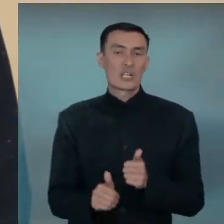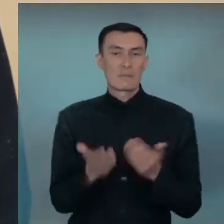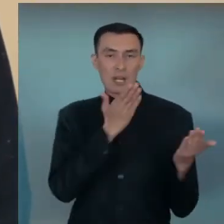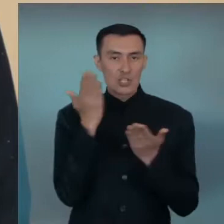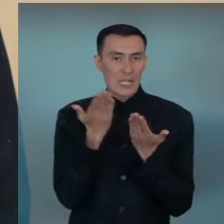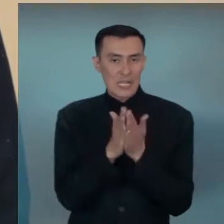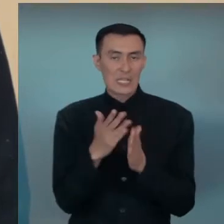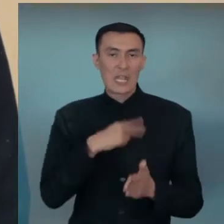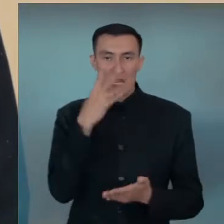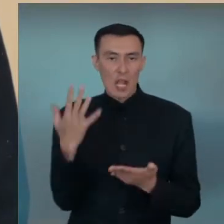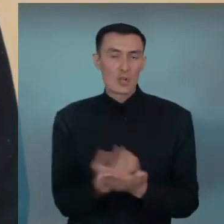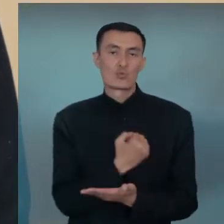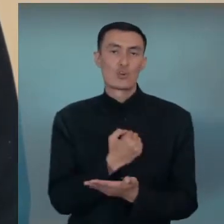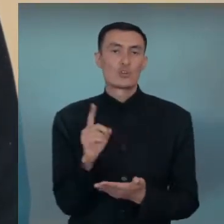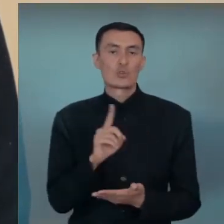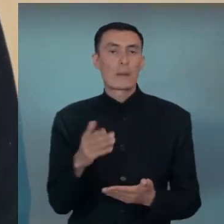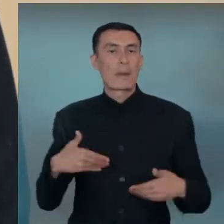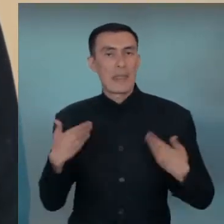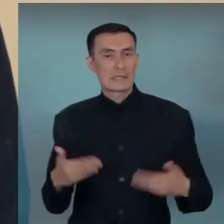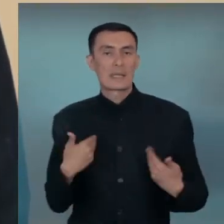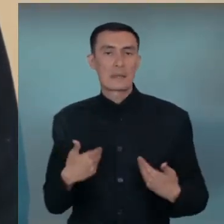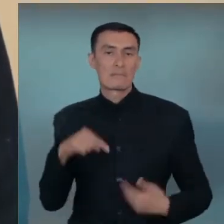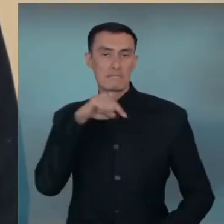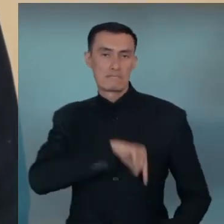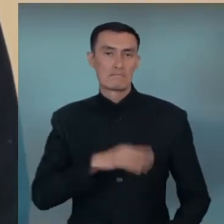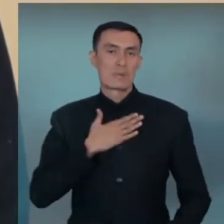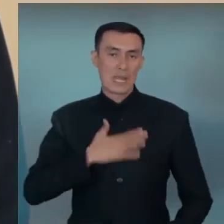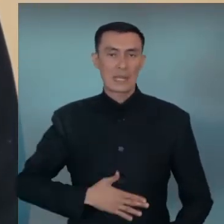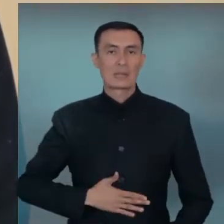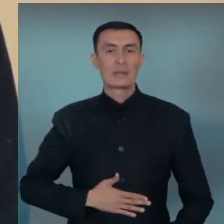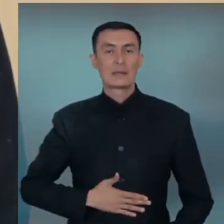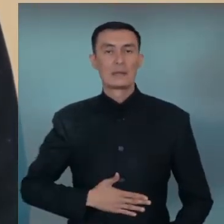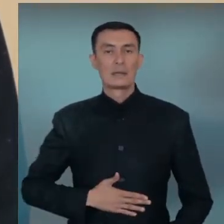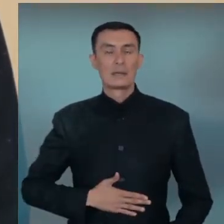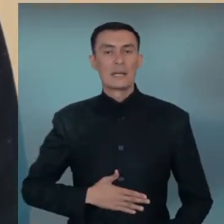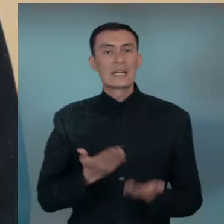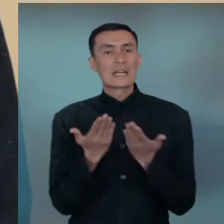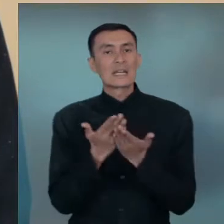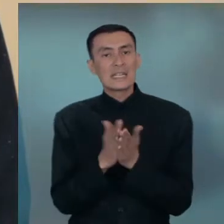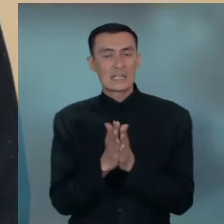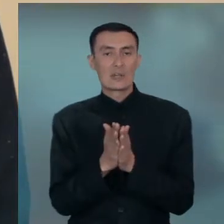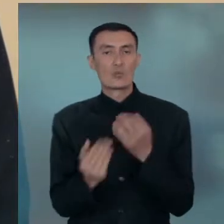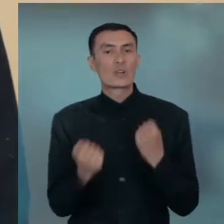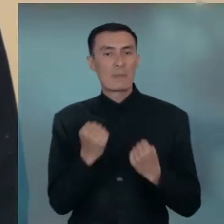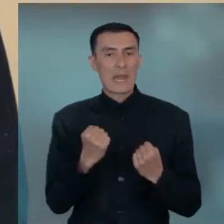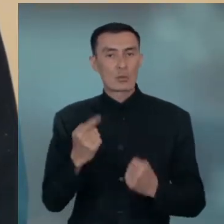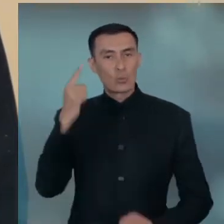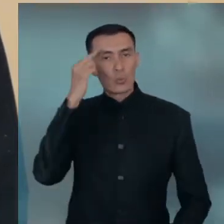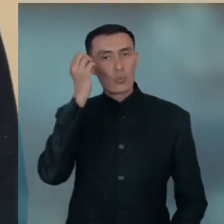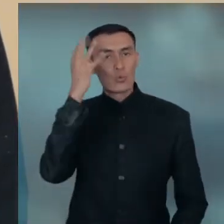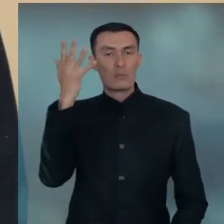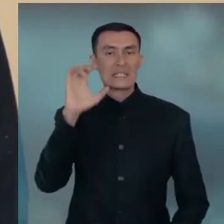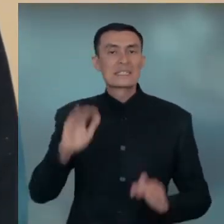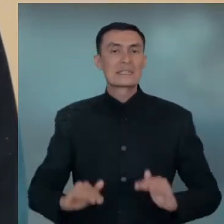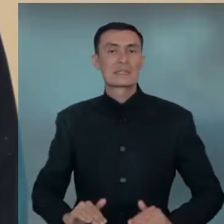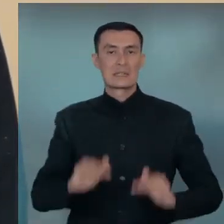in every book I read. Books strengthen my mind. I have loved reading since my childhood. I